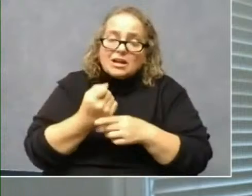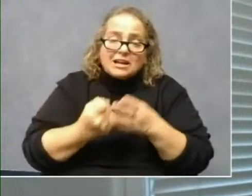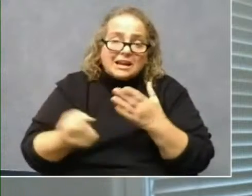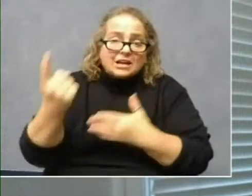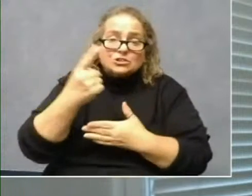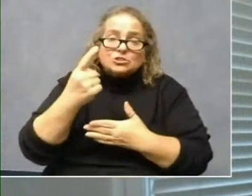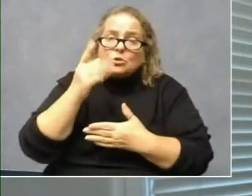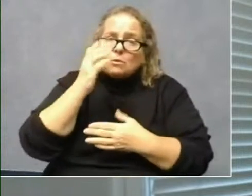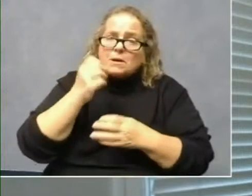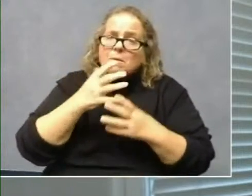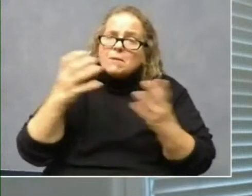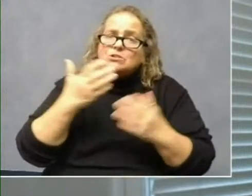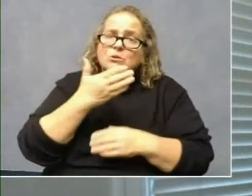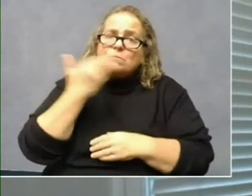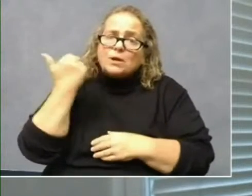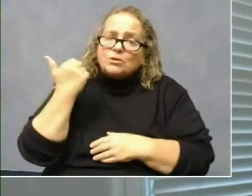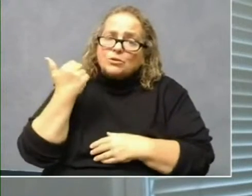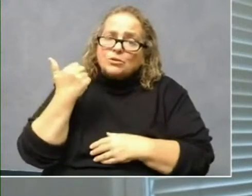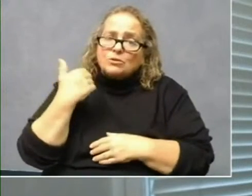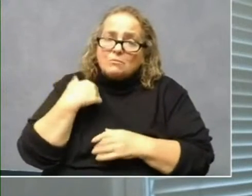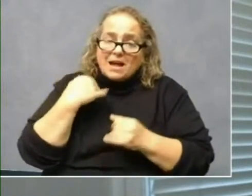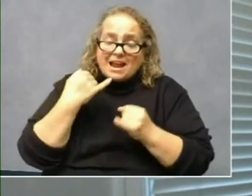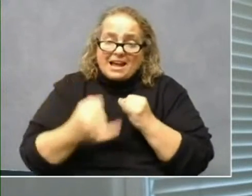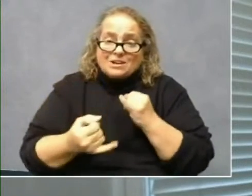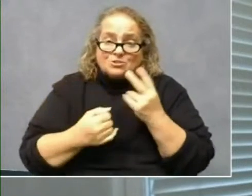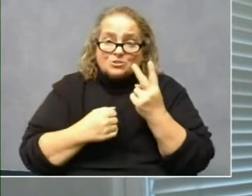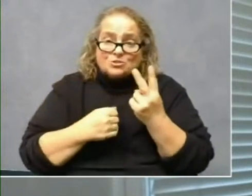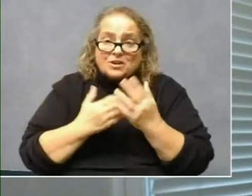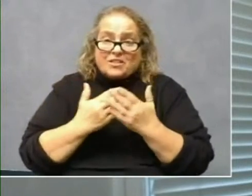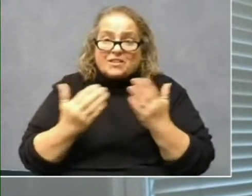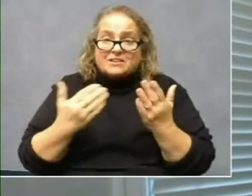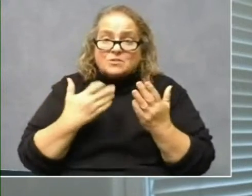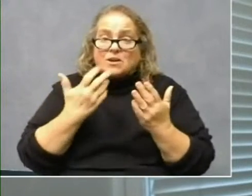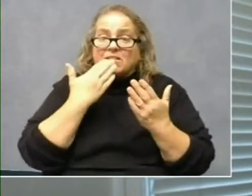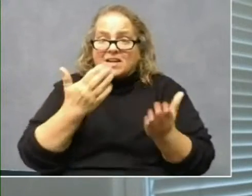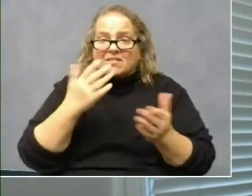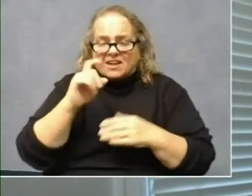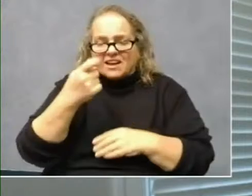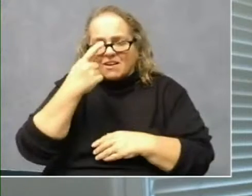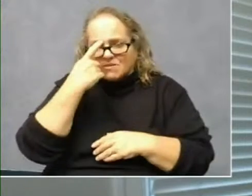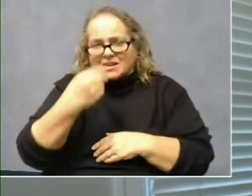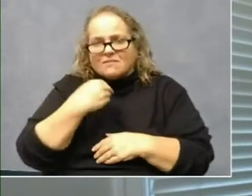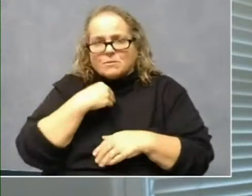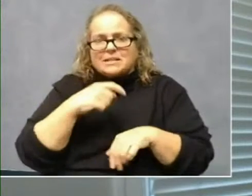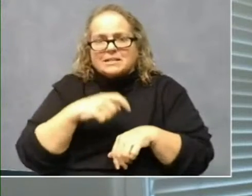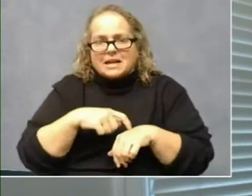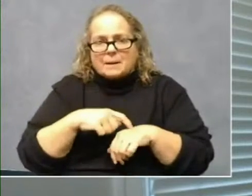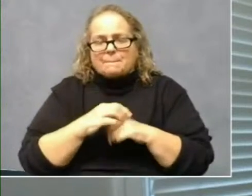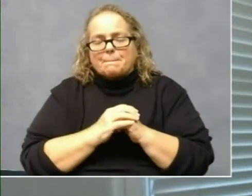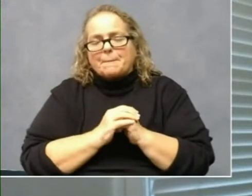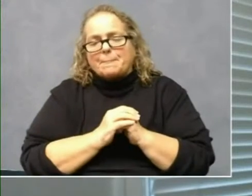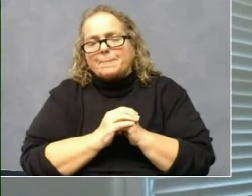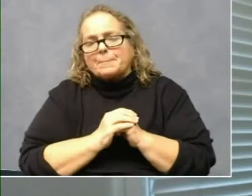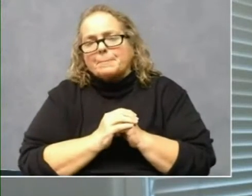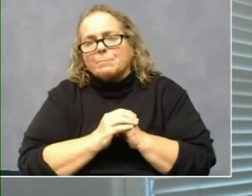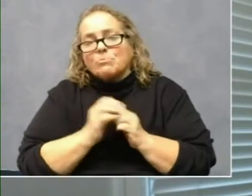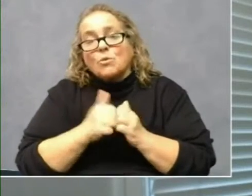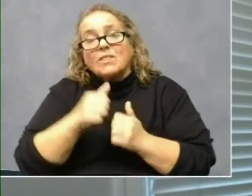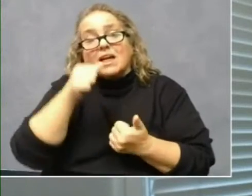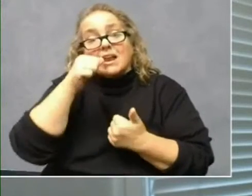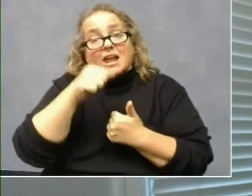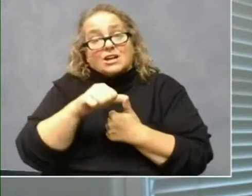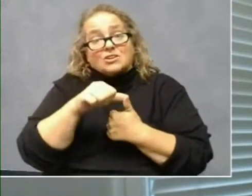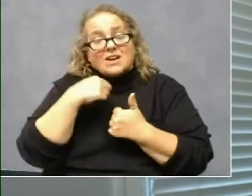last two things, again, I thank the governor for indulging me. I still get with these letters, these occasional other